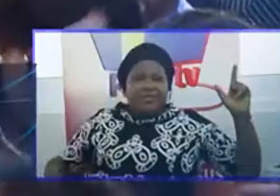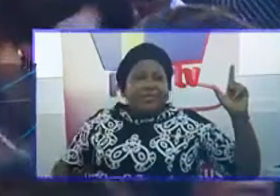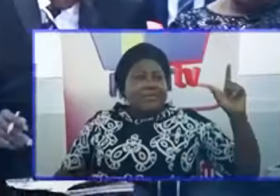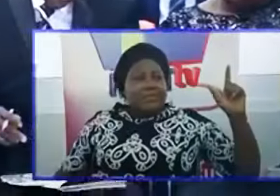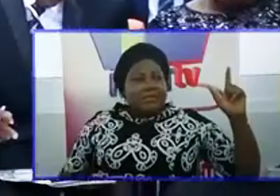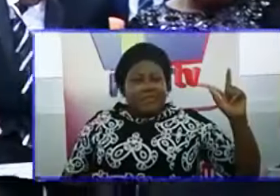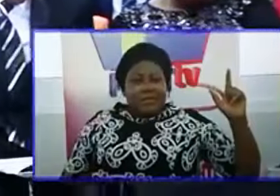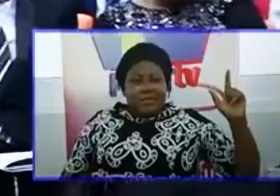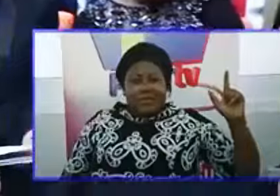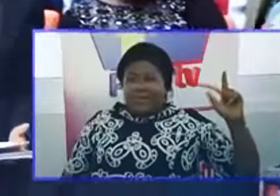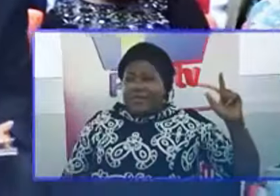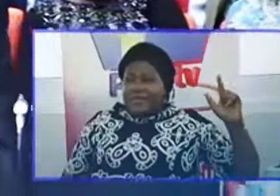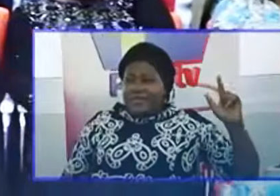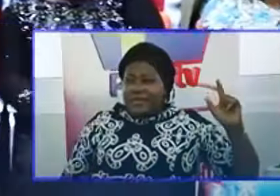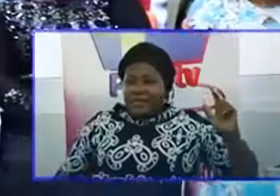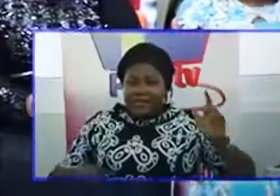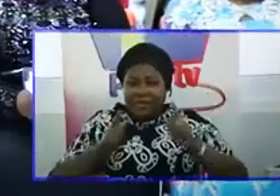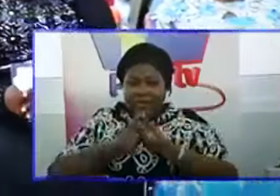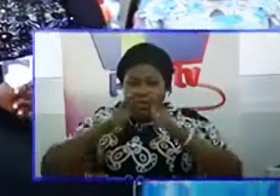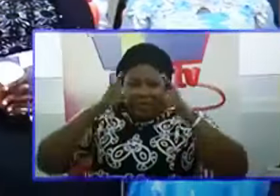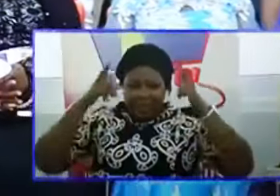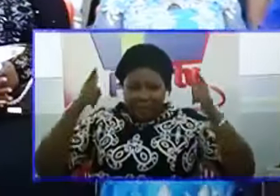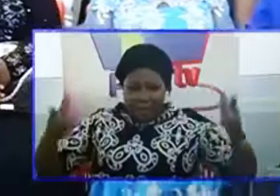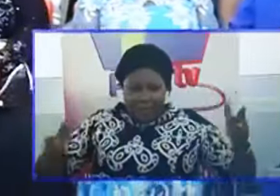man. What a great man.